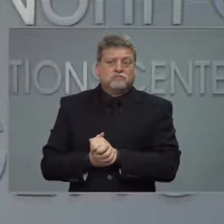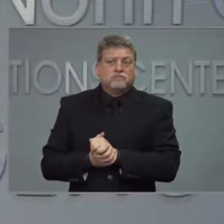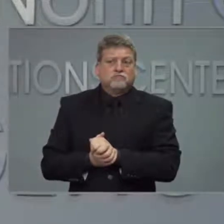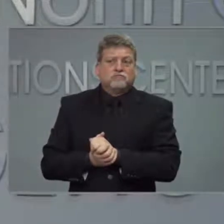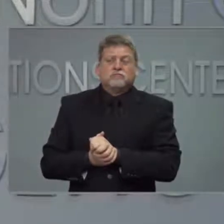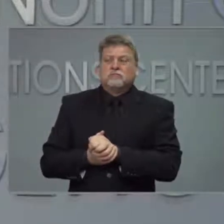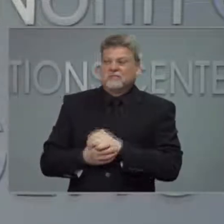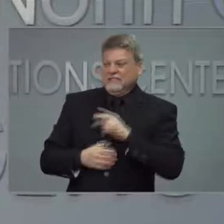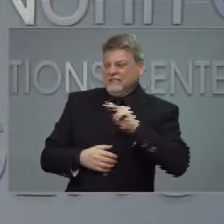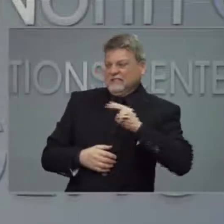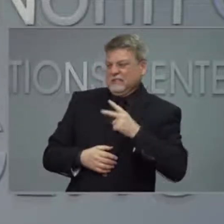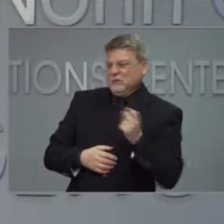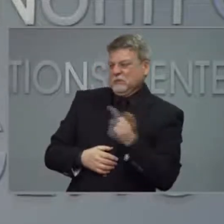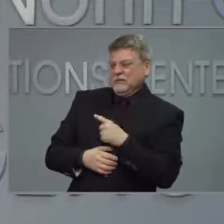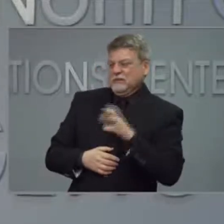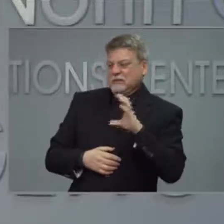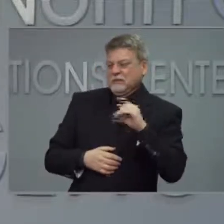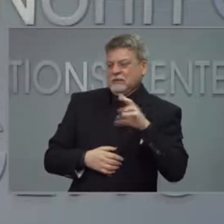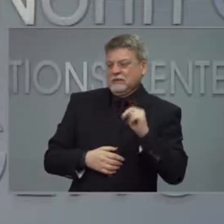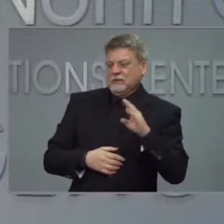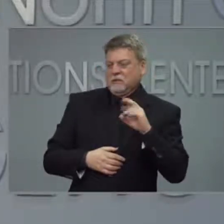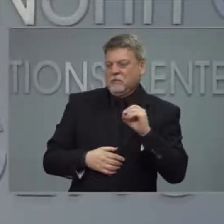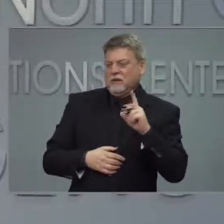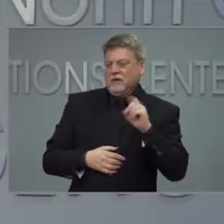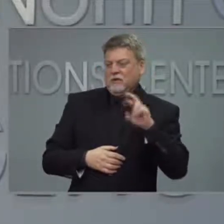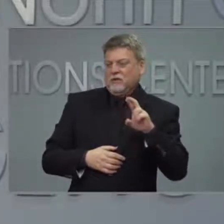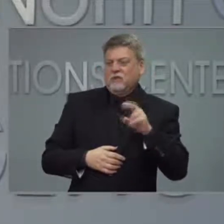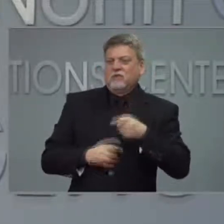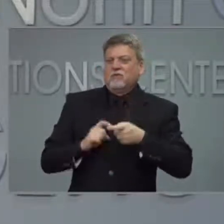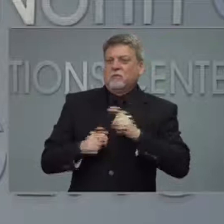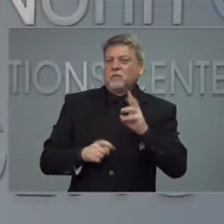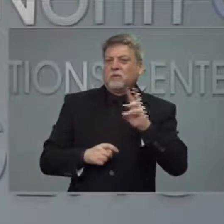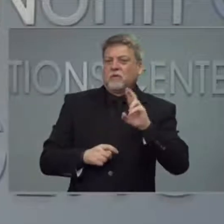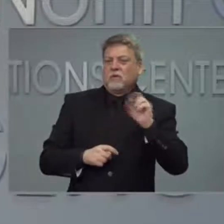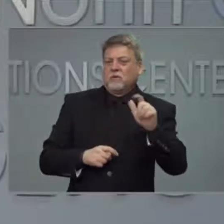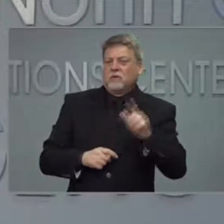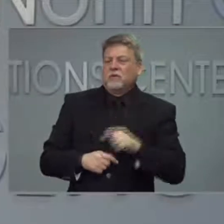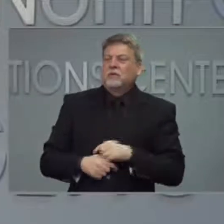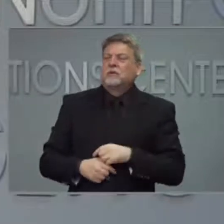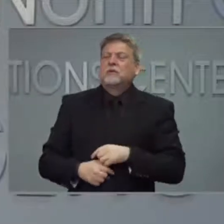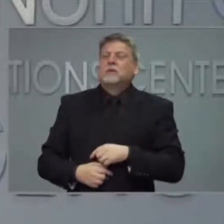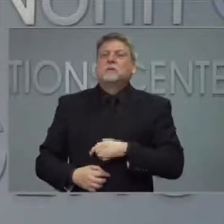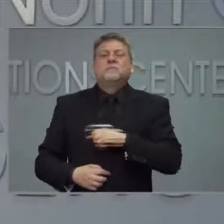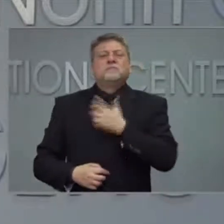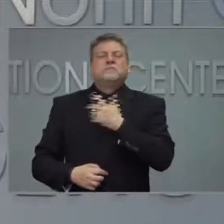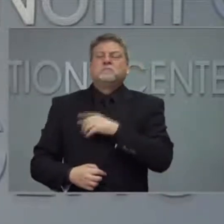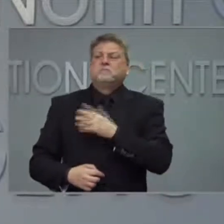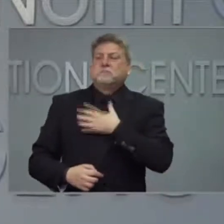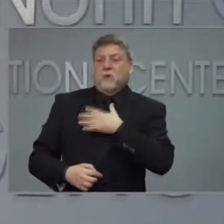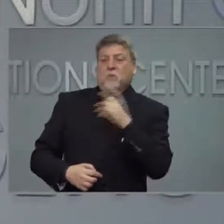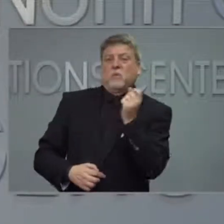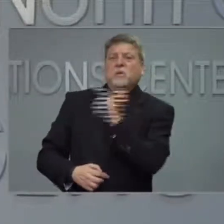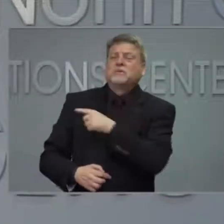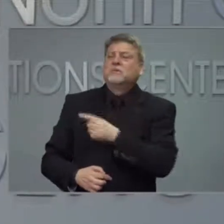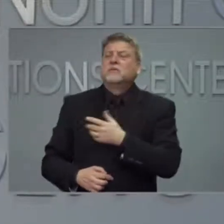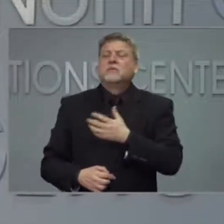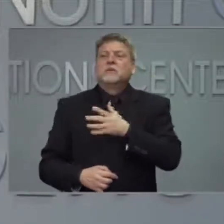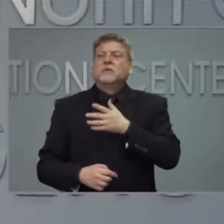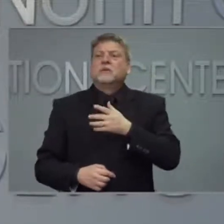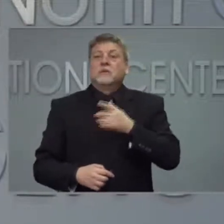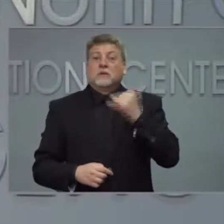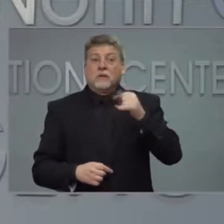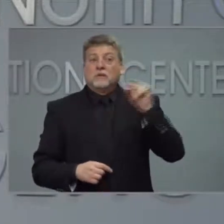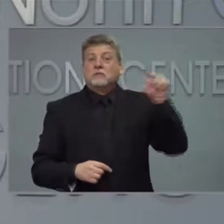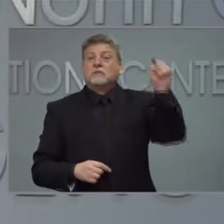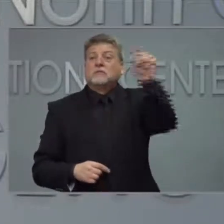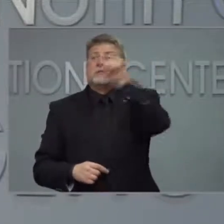We have a follow-up, Cullen Browder, WRAL. Governor, what message should this send to companies that have a